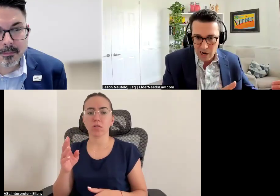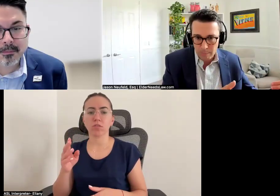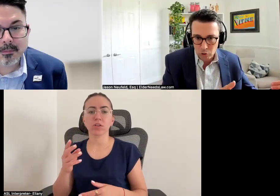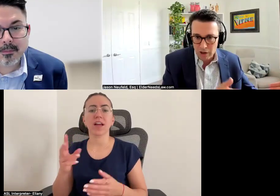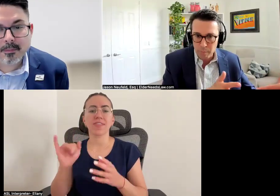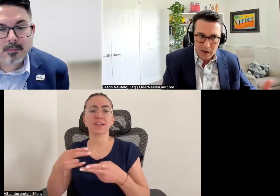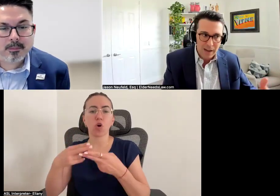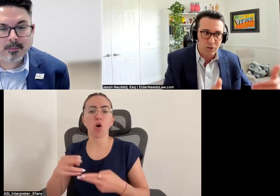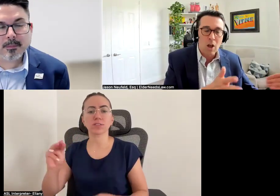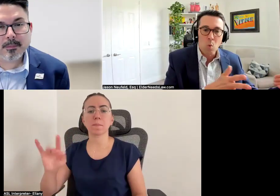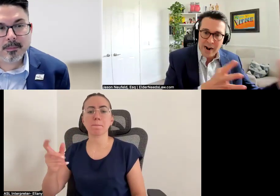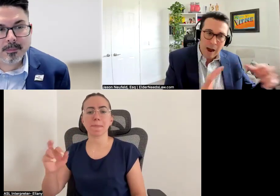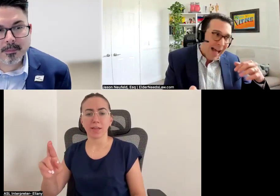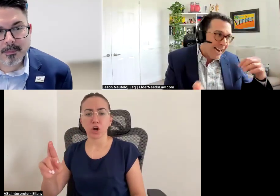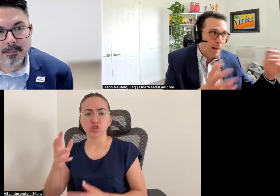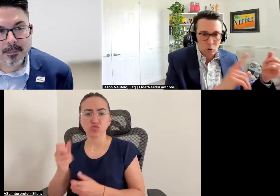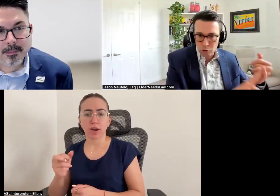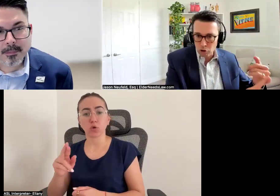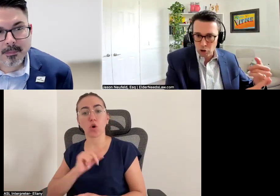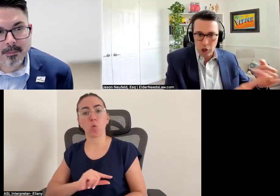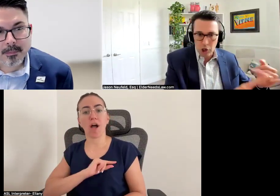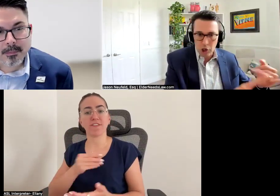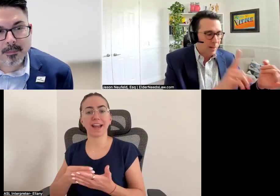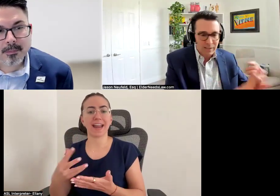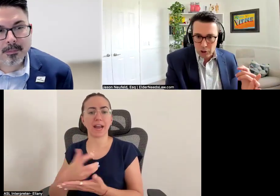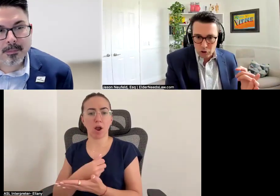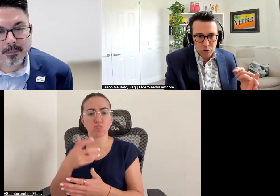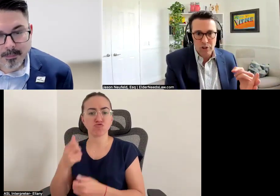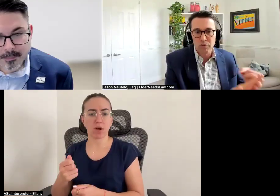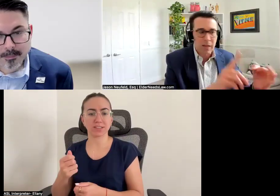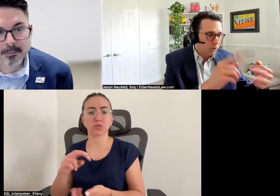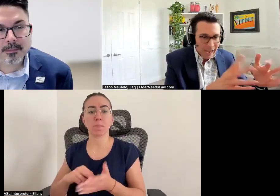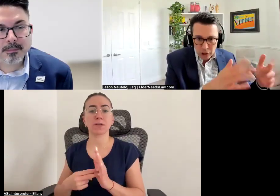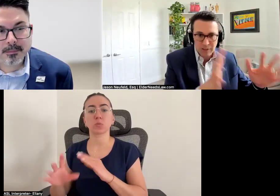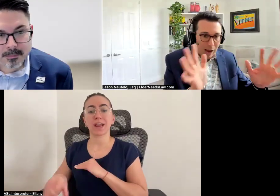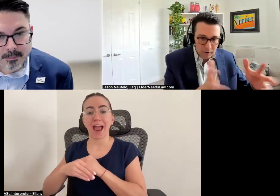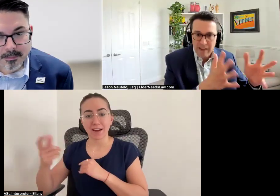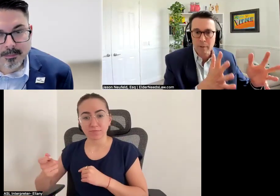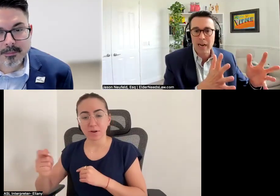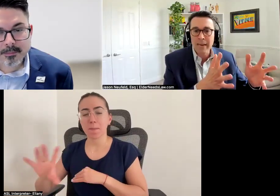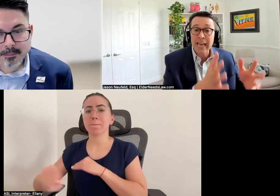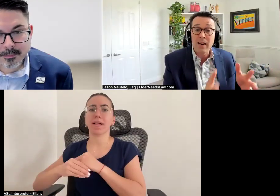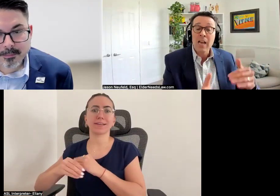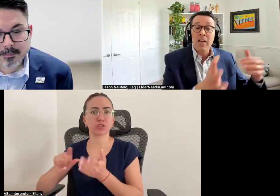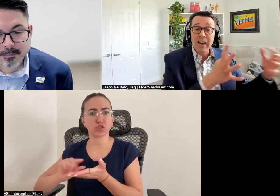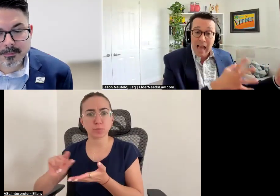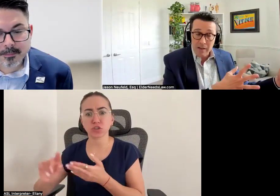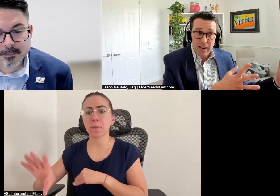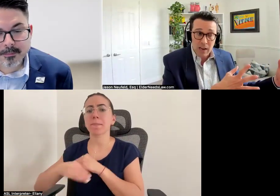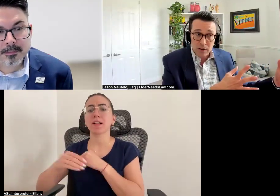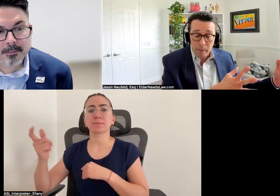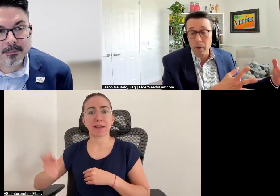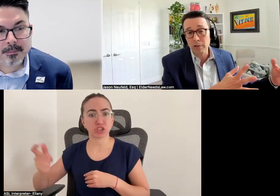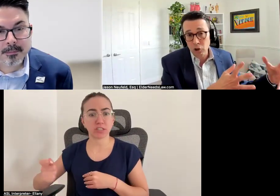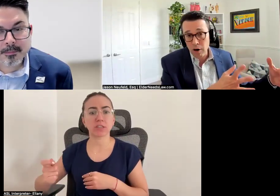qualified income trust because we're now adding up Social Security plus the distributions plus pensions, however they have money coming in. If